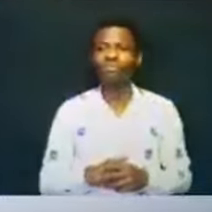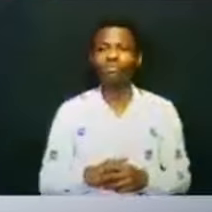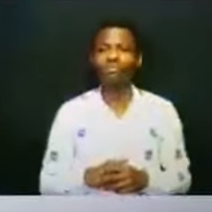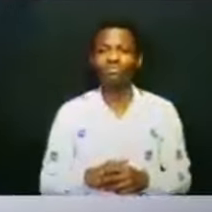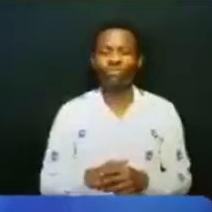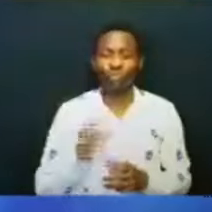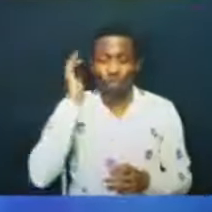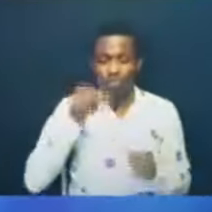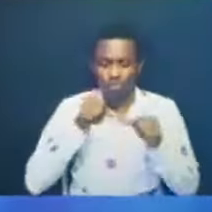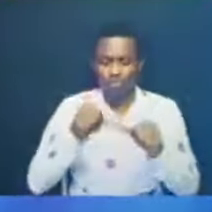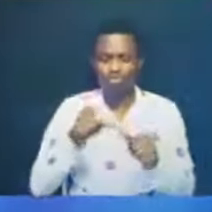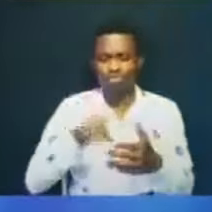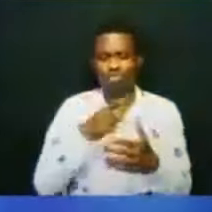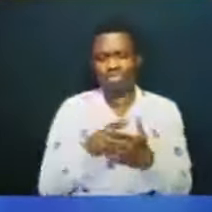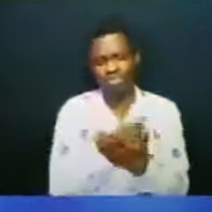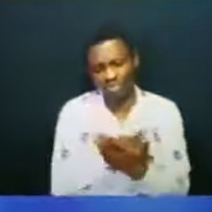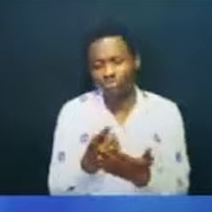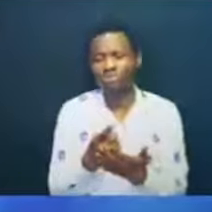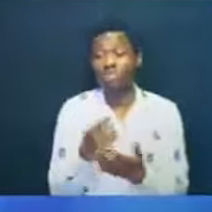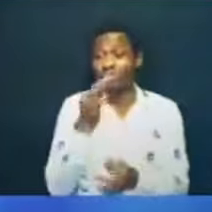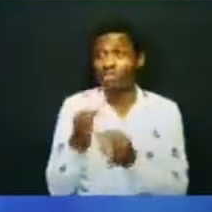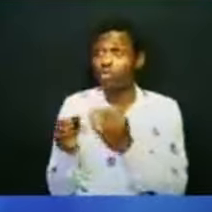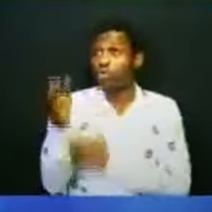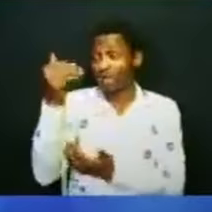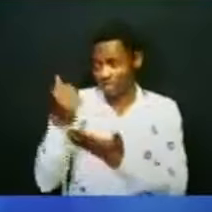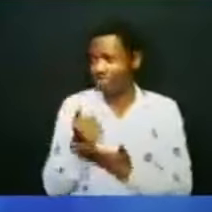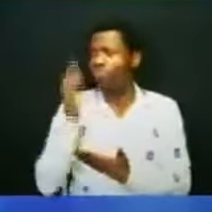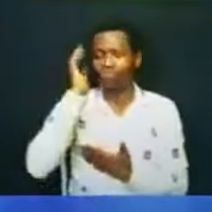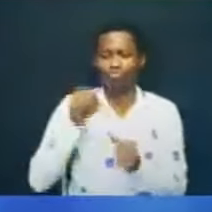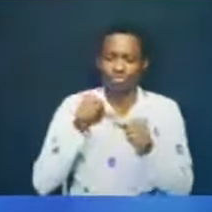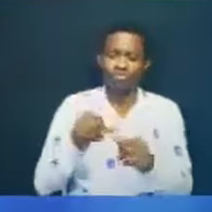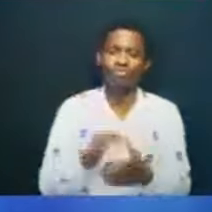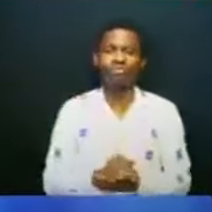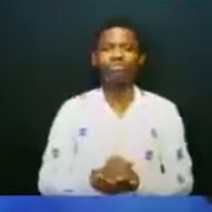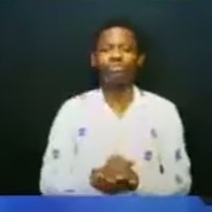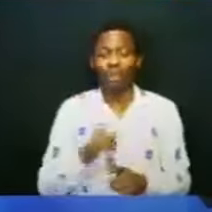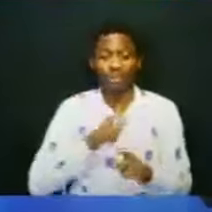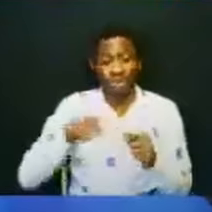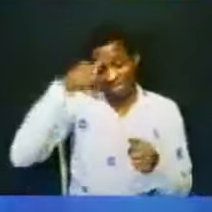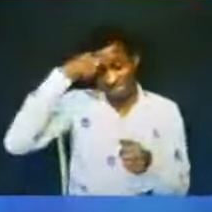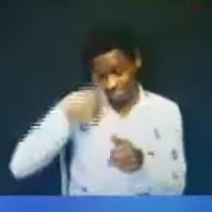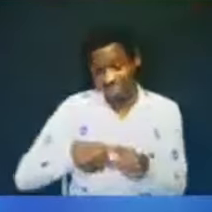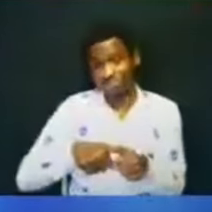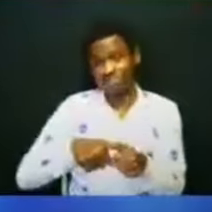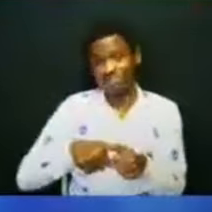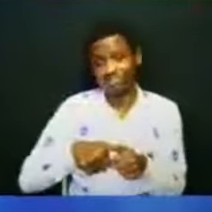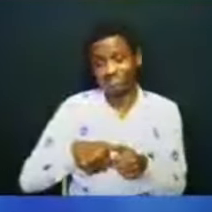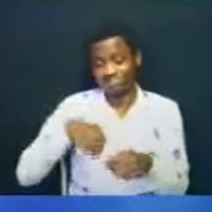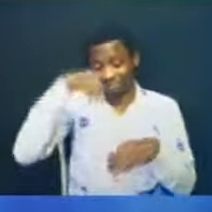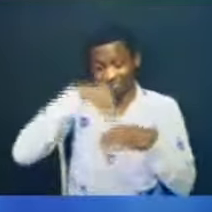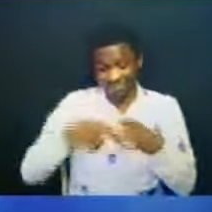We'll continue next week if God grants us the grace. But let us remember that in